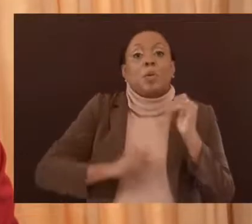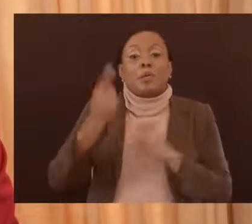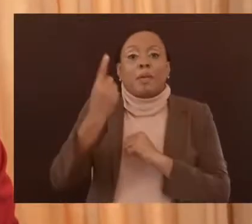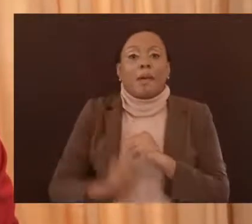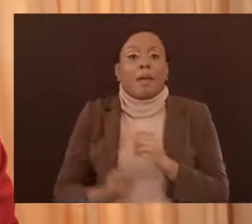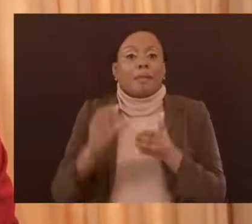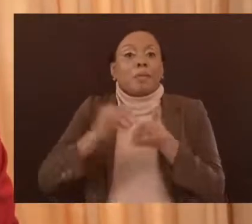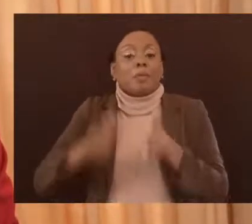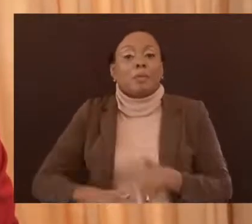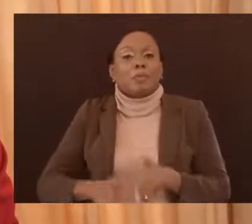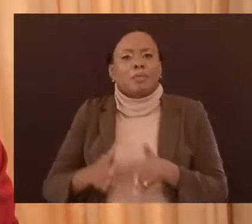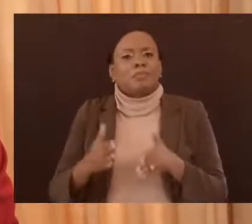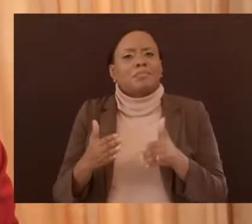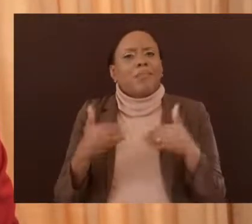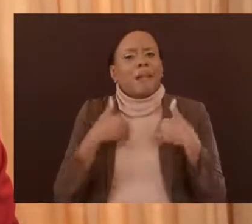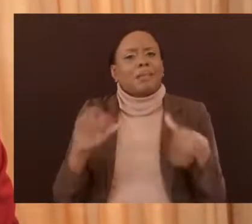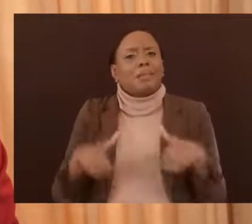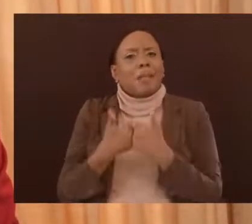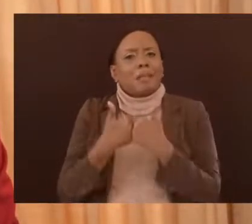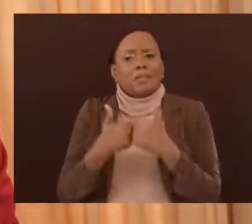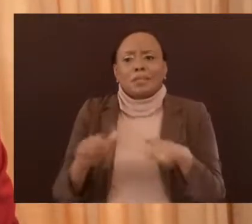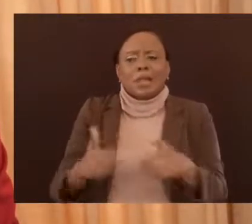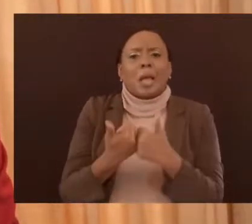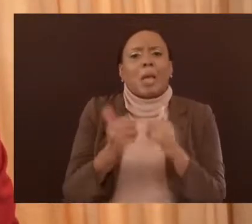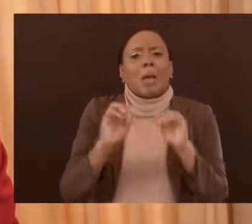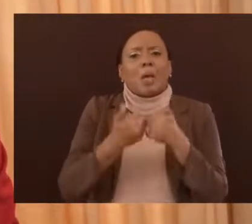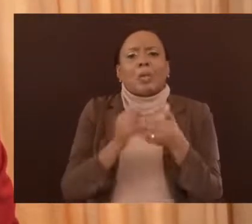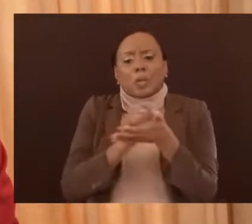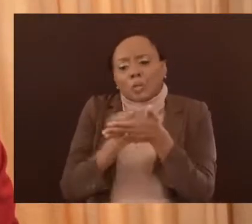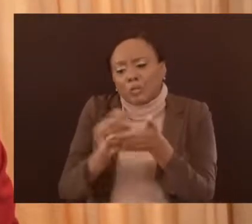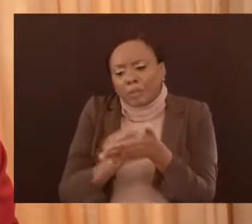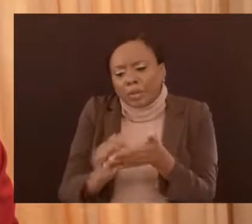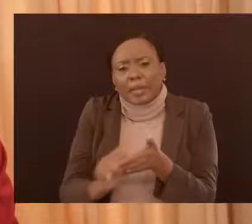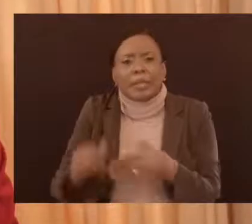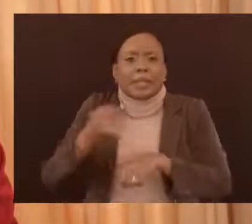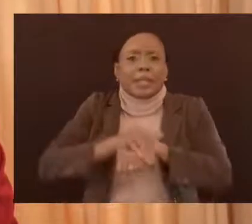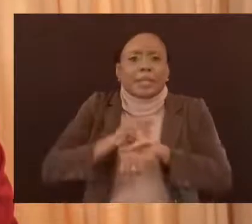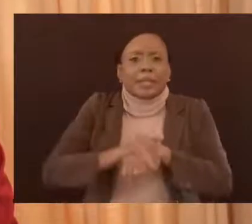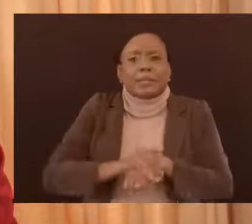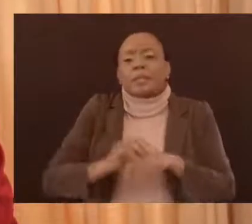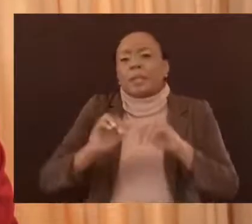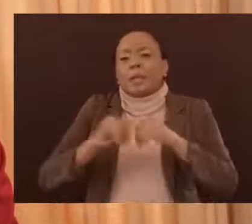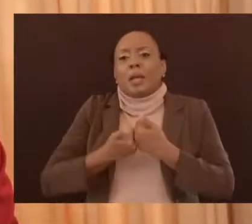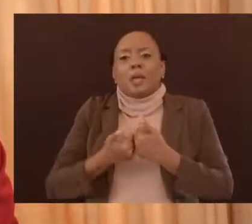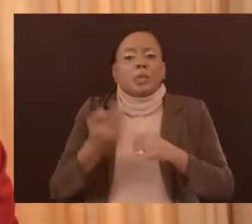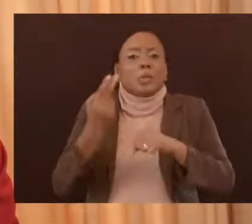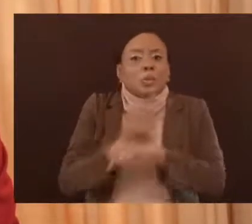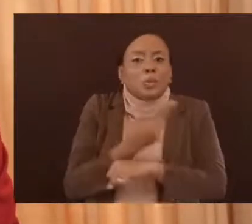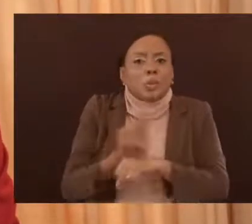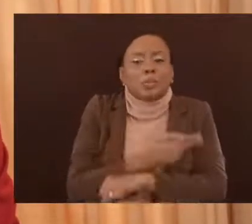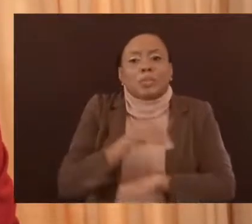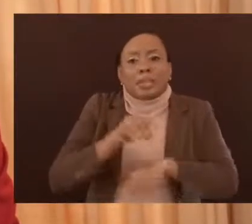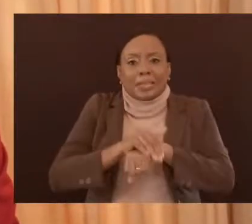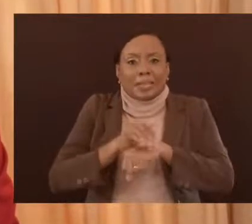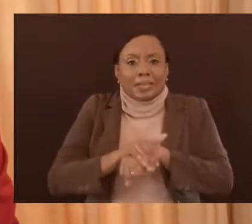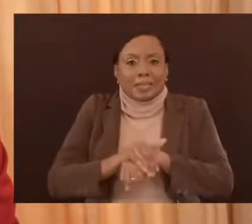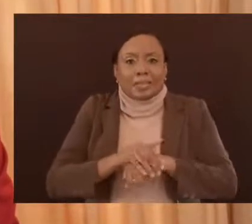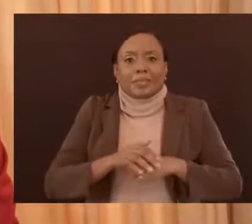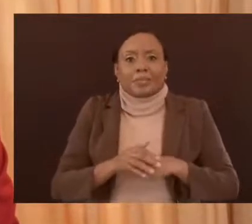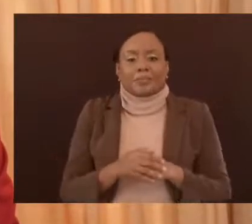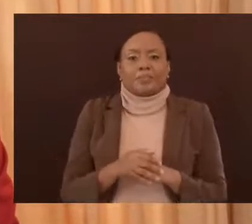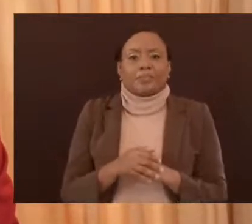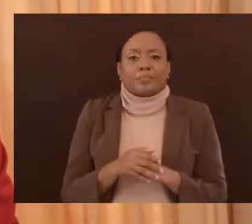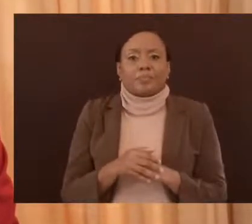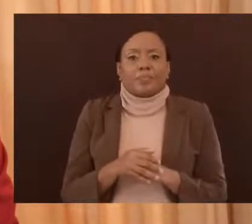experience challenges in their use of English and their ability to comprehend the expository text. In